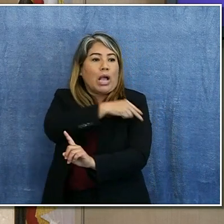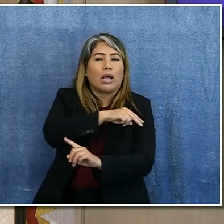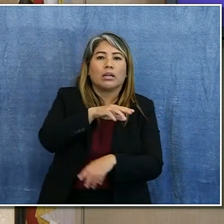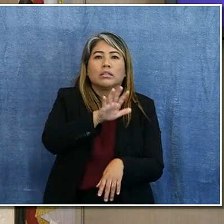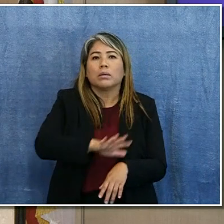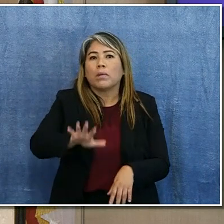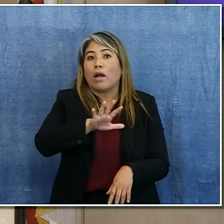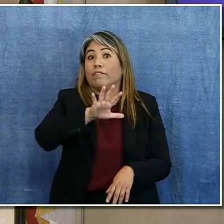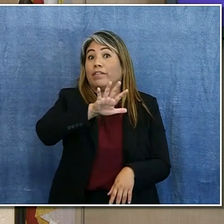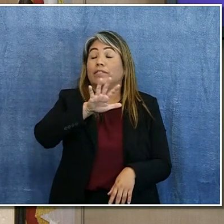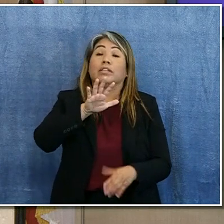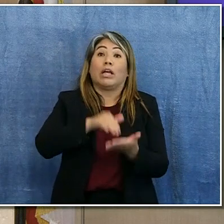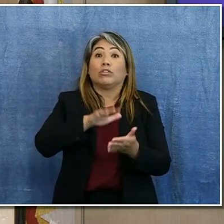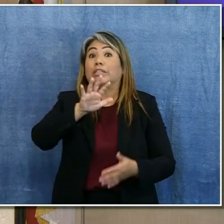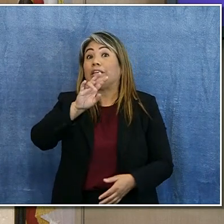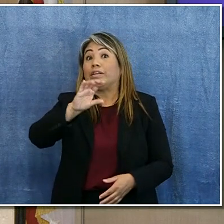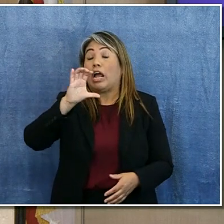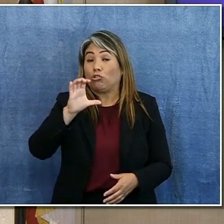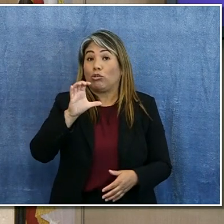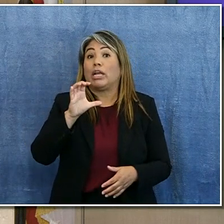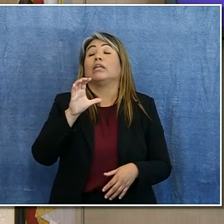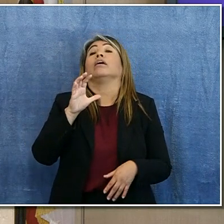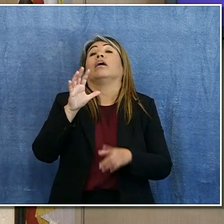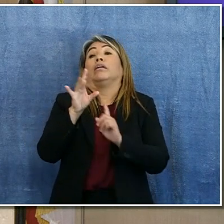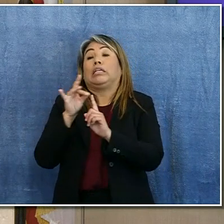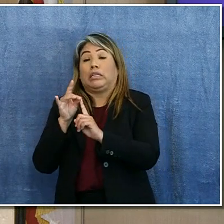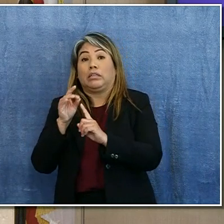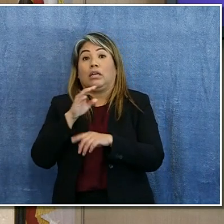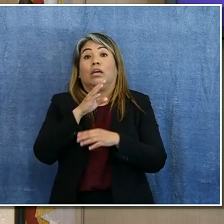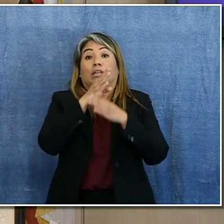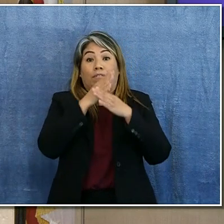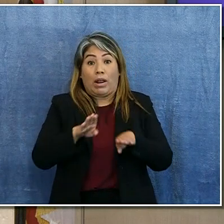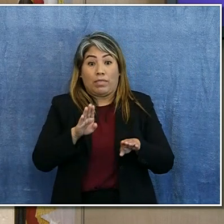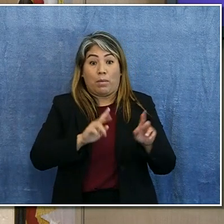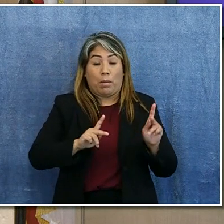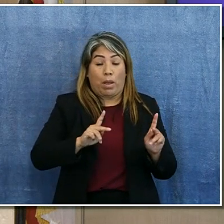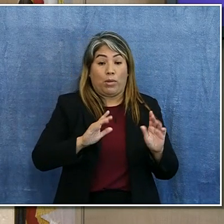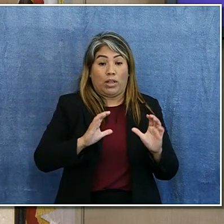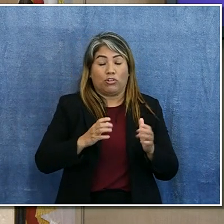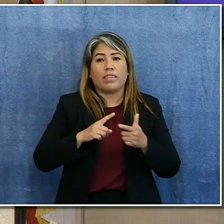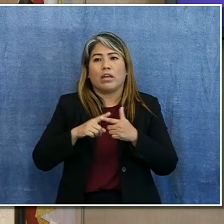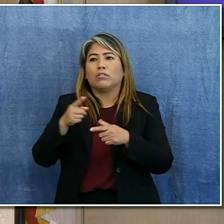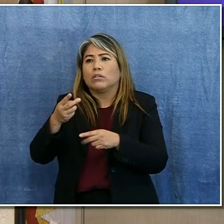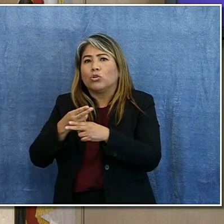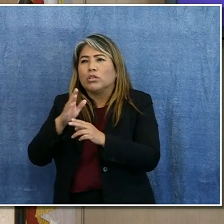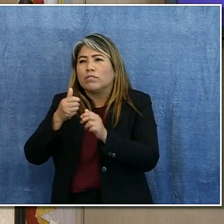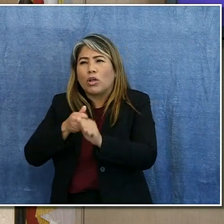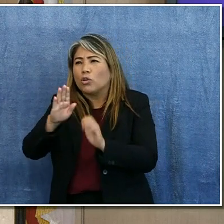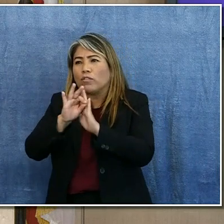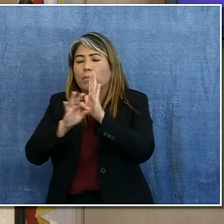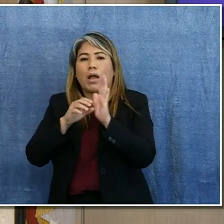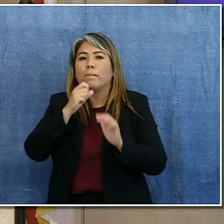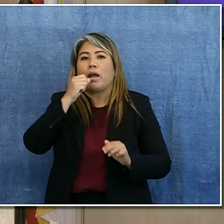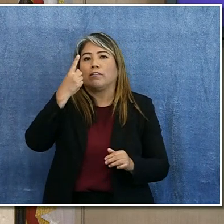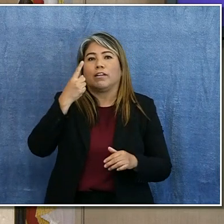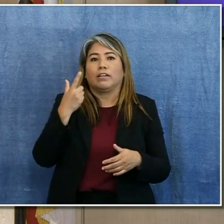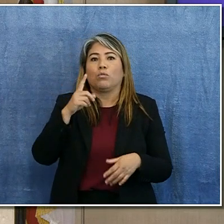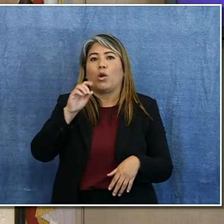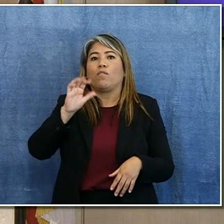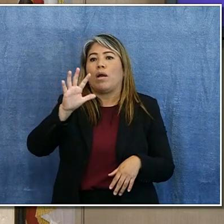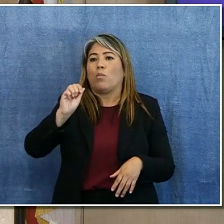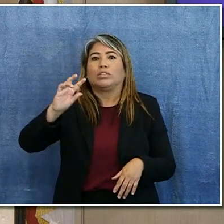about 5,700 cases, and dividing that by the population and then using the formula you used, I'm not getting